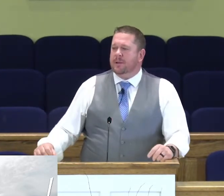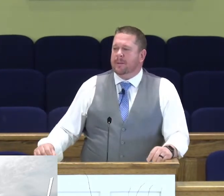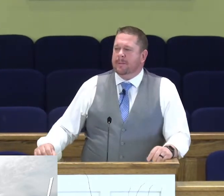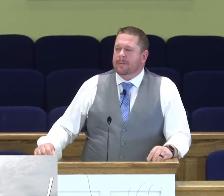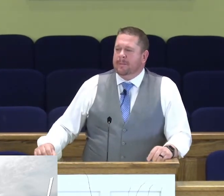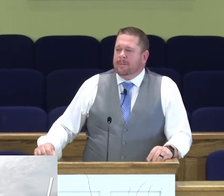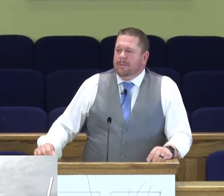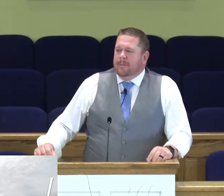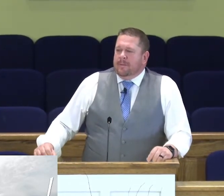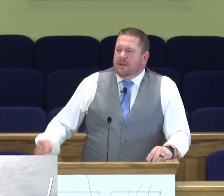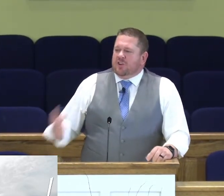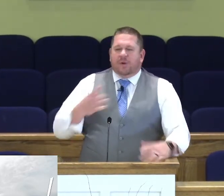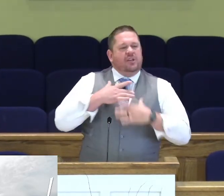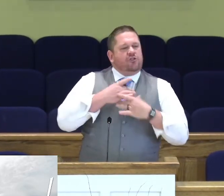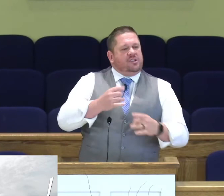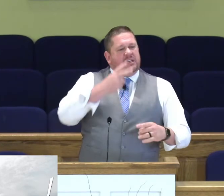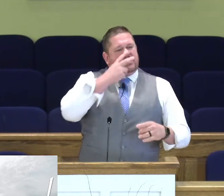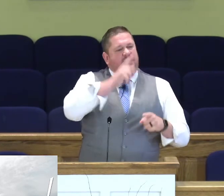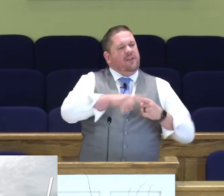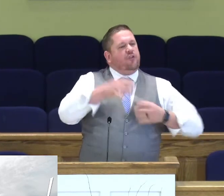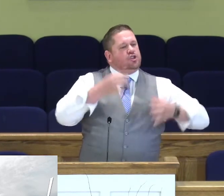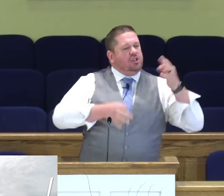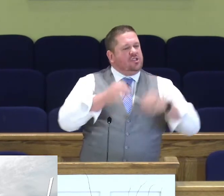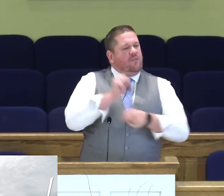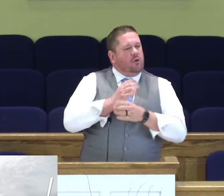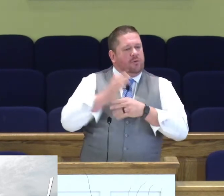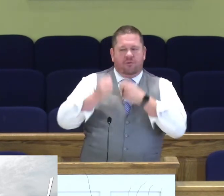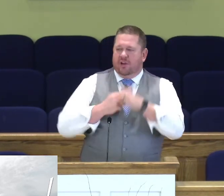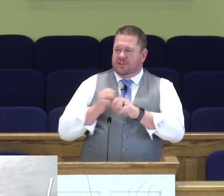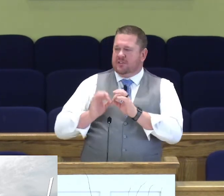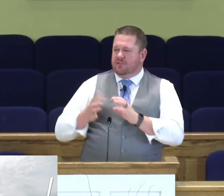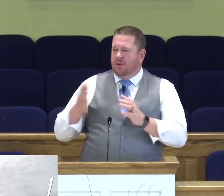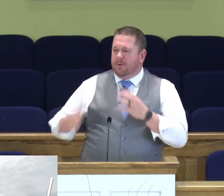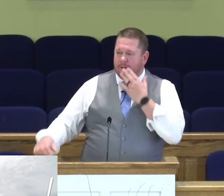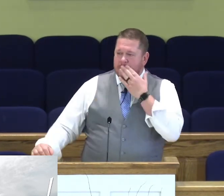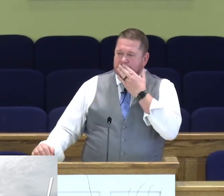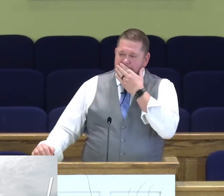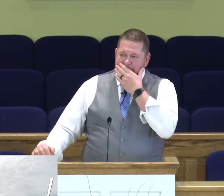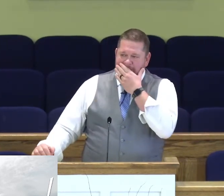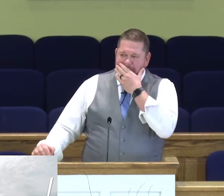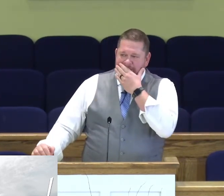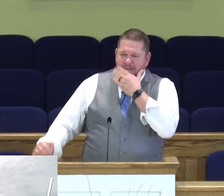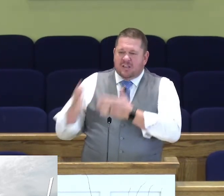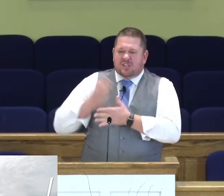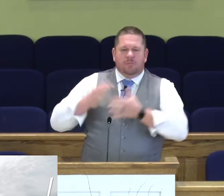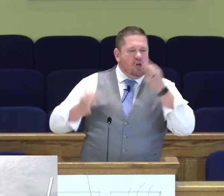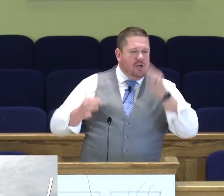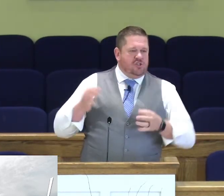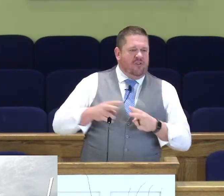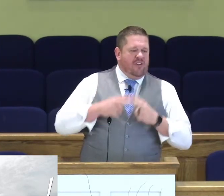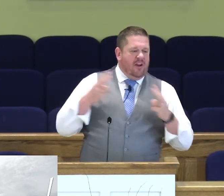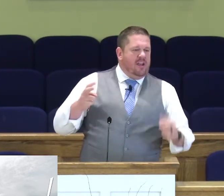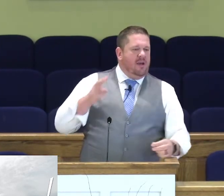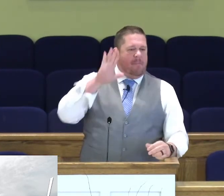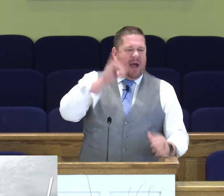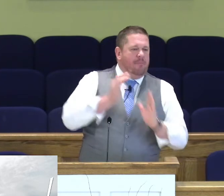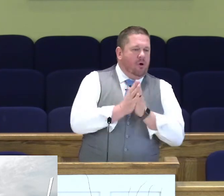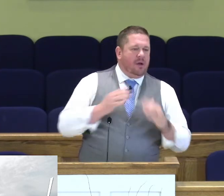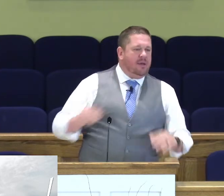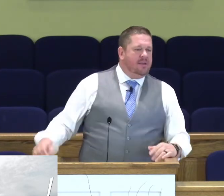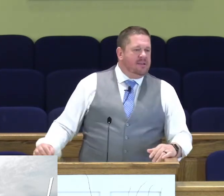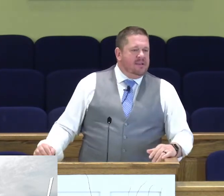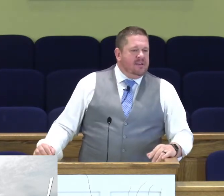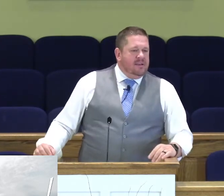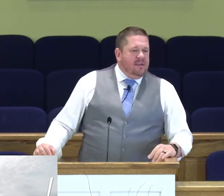years. It's always interesting to see the different judges I've worked with through the years as an interpreter. Some judges are very by the